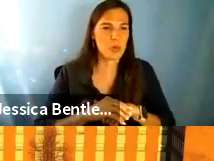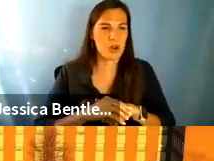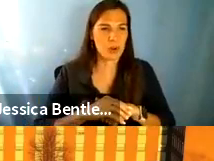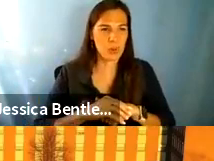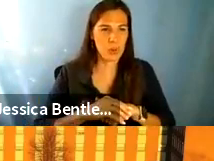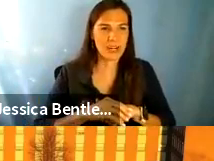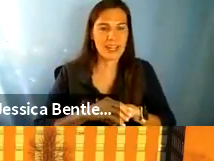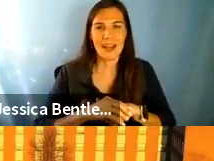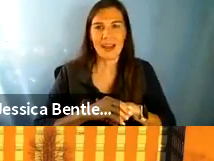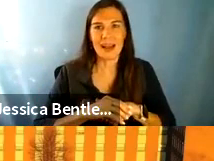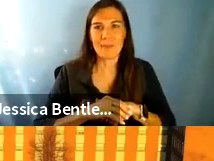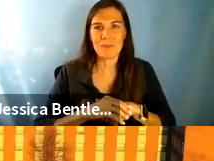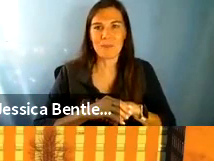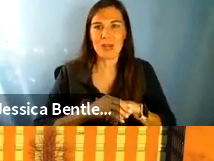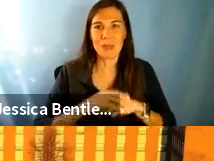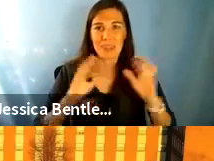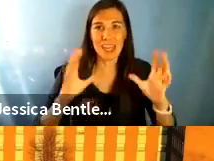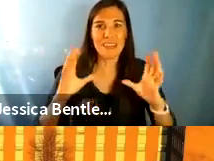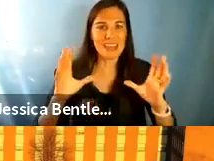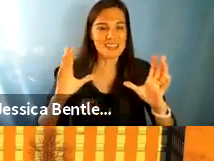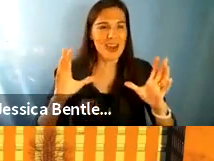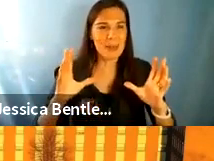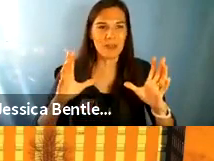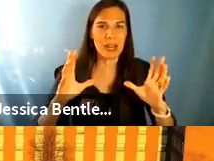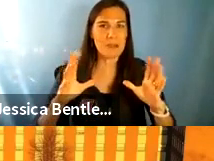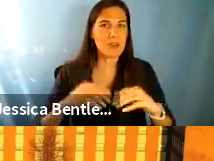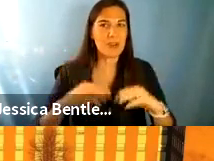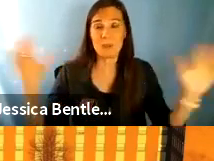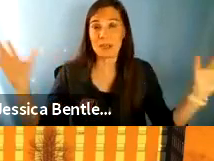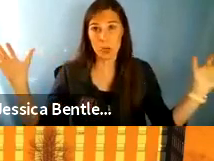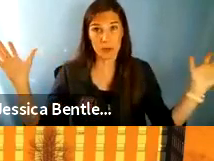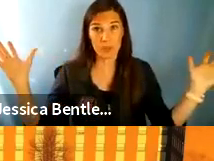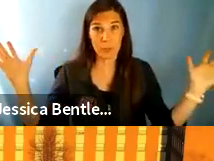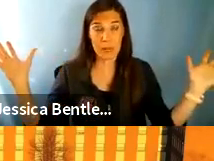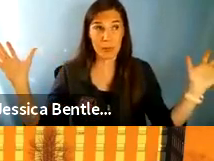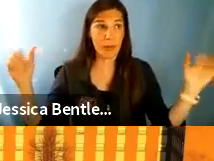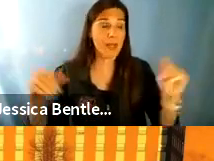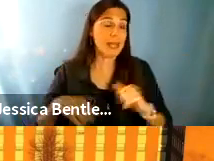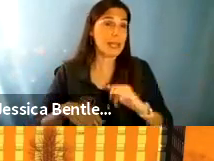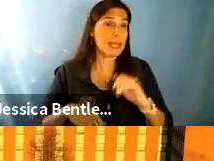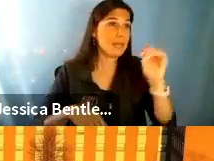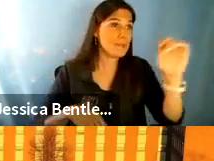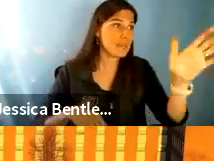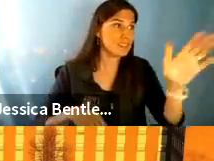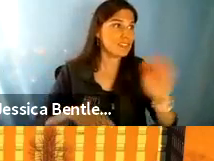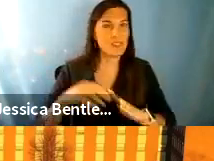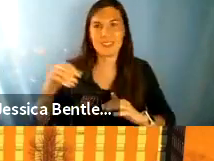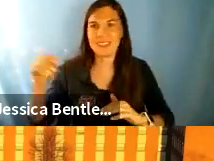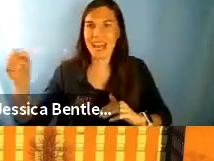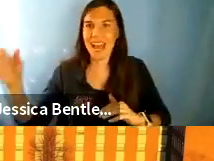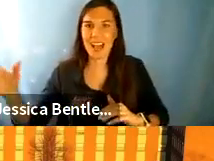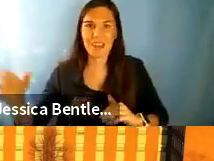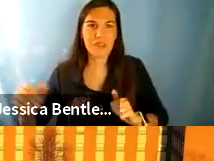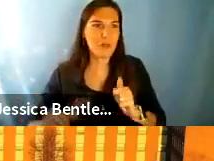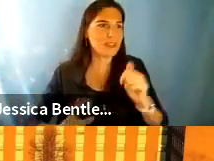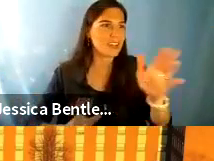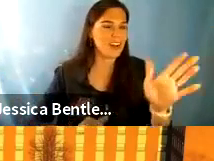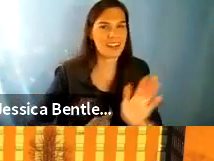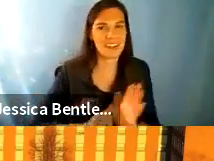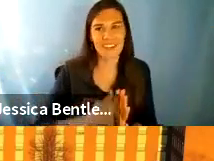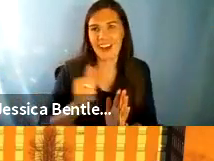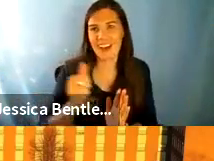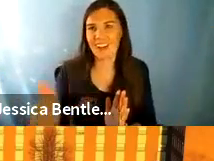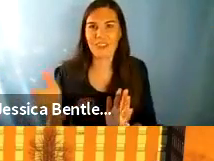hours that you want to work, but within that time frame, you could be interpreting for people in Massachusetts,